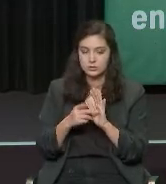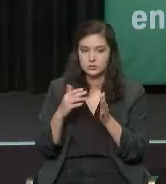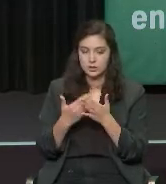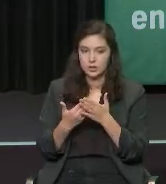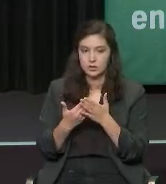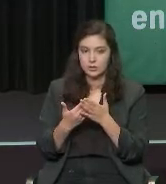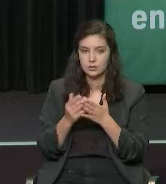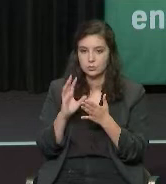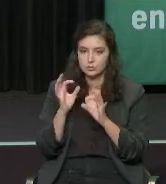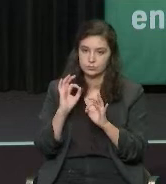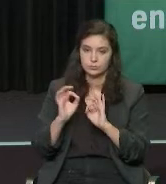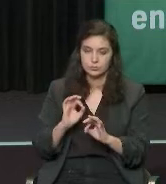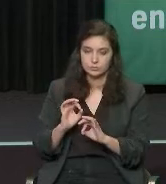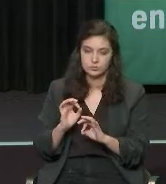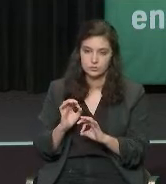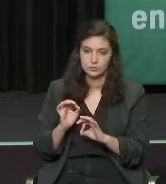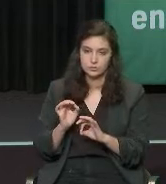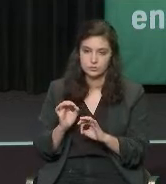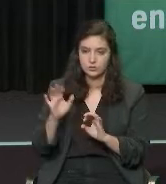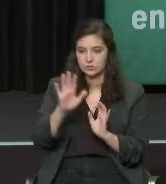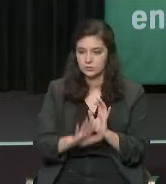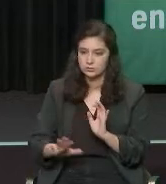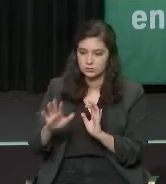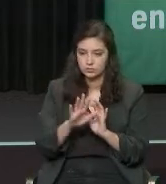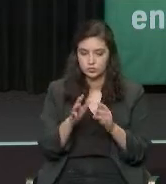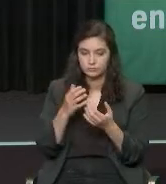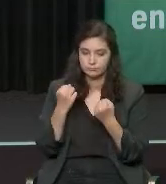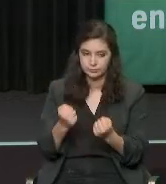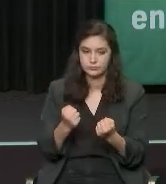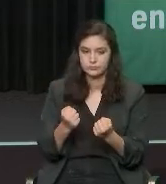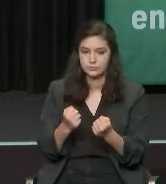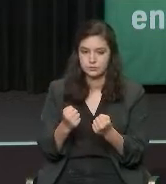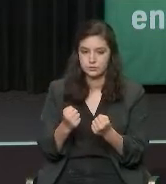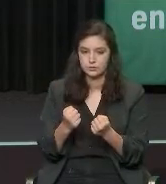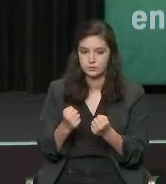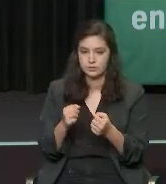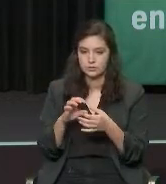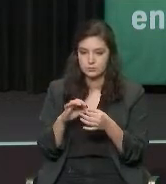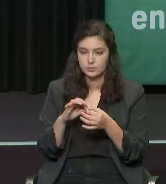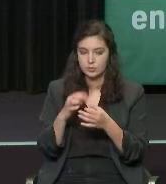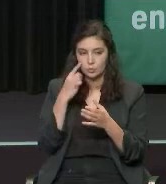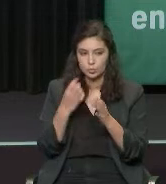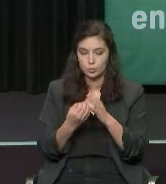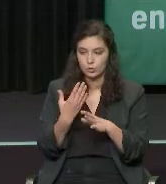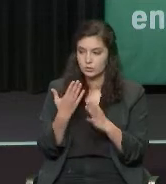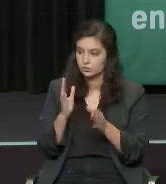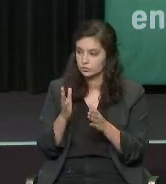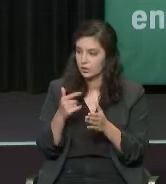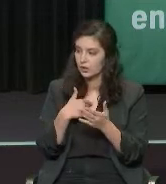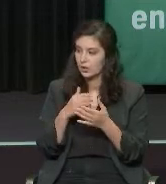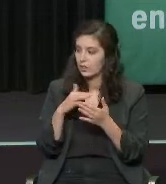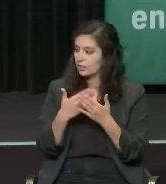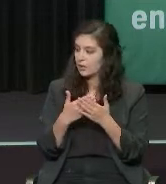So when preparing the national forest inventories that Uwe just showed, the greenhouse gas inventories,